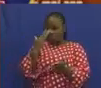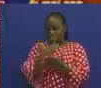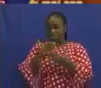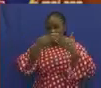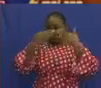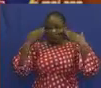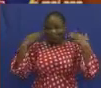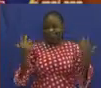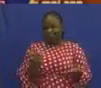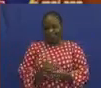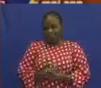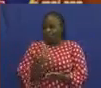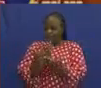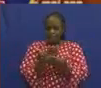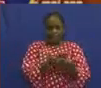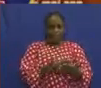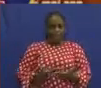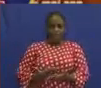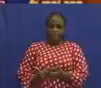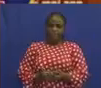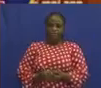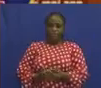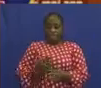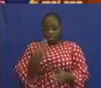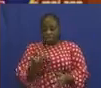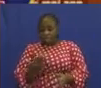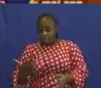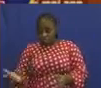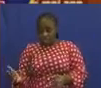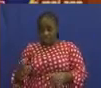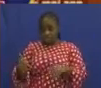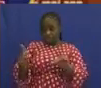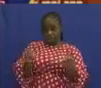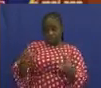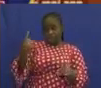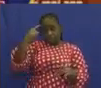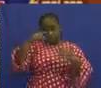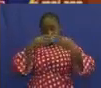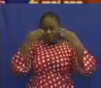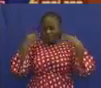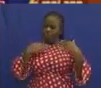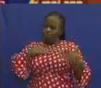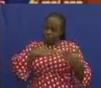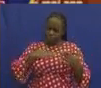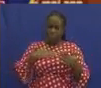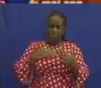share. Miss Ramo, it's a say, I a far mask no. Moon